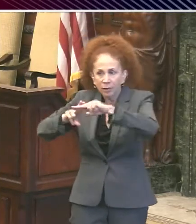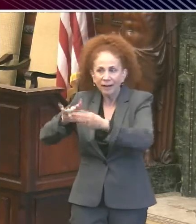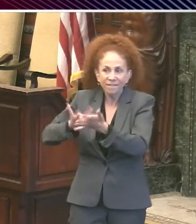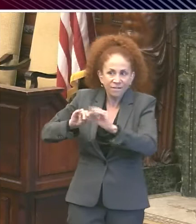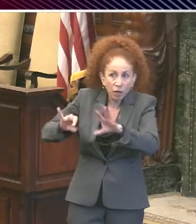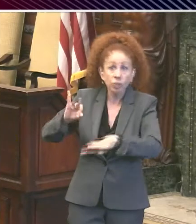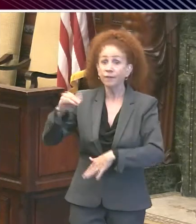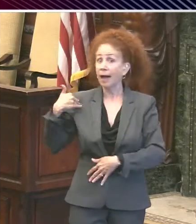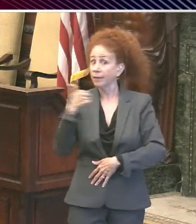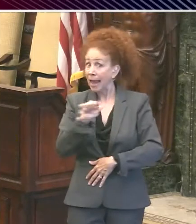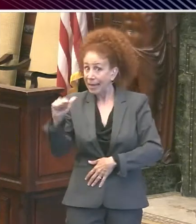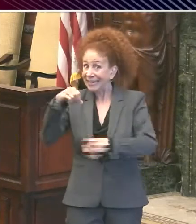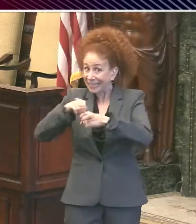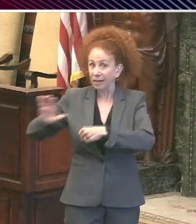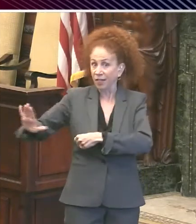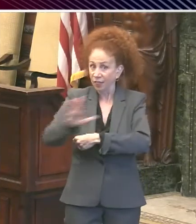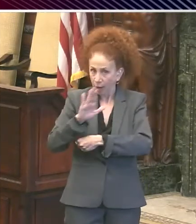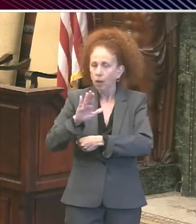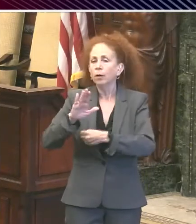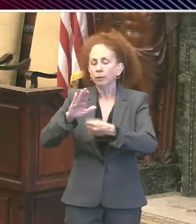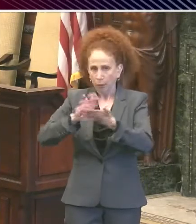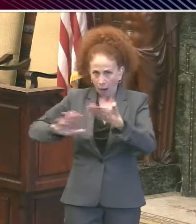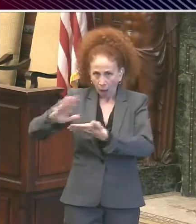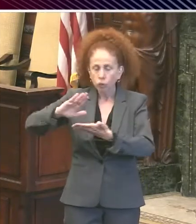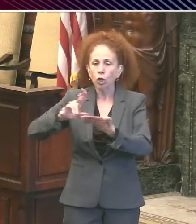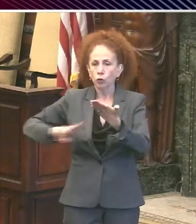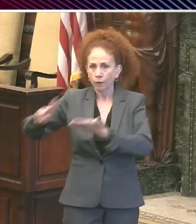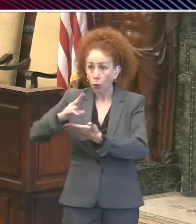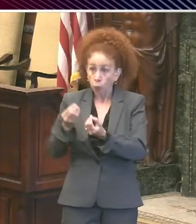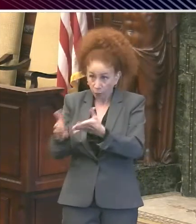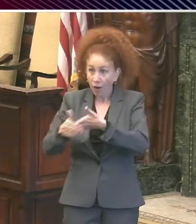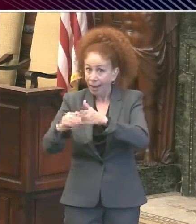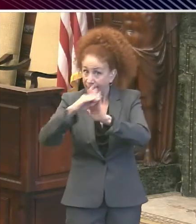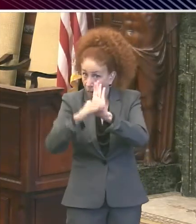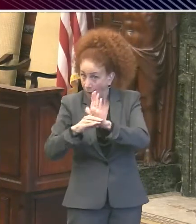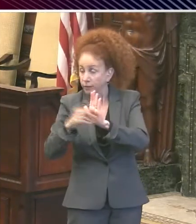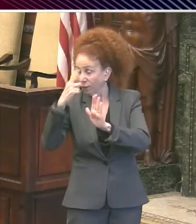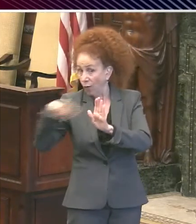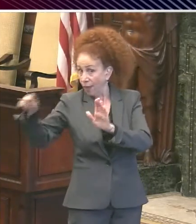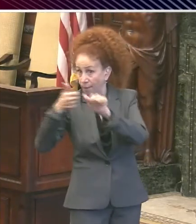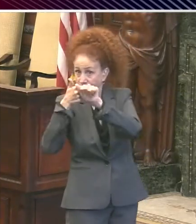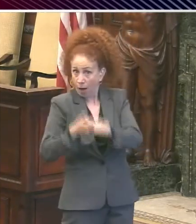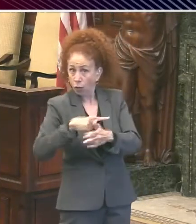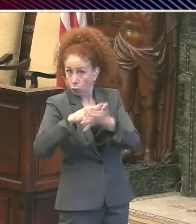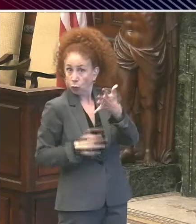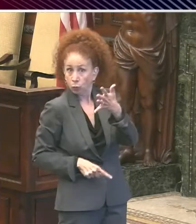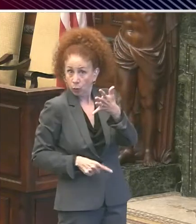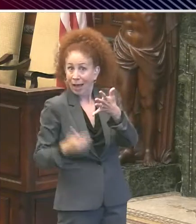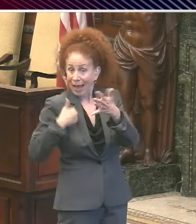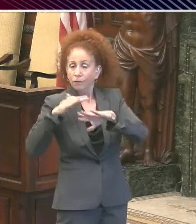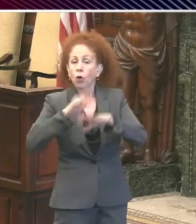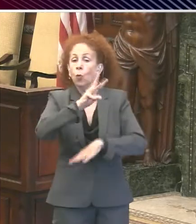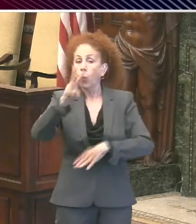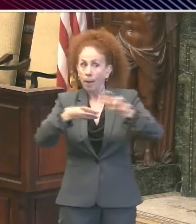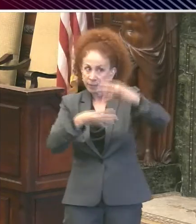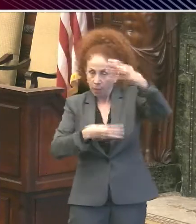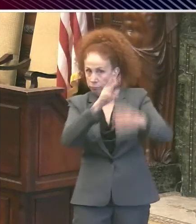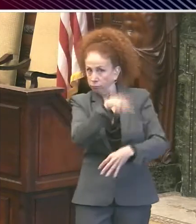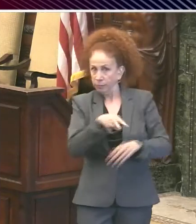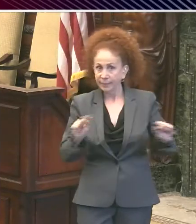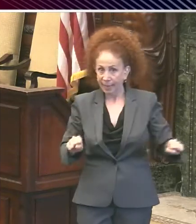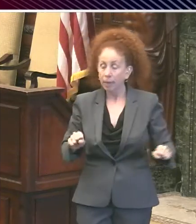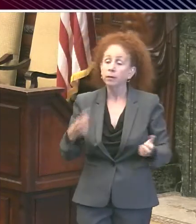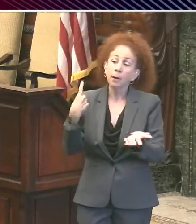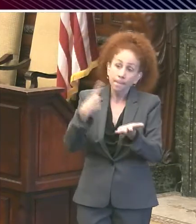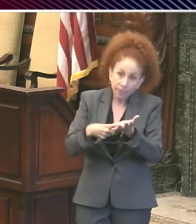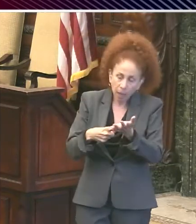any, in their facilities. We have provided guidance for schools and colleges, and our guidance is posted on our website. And we're